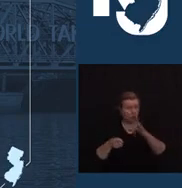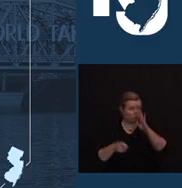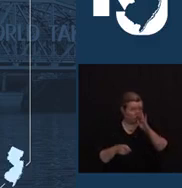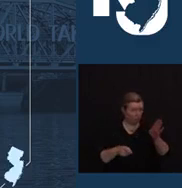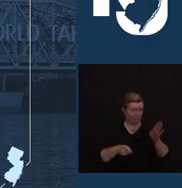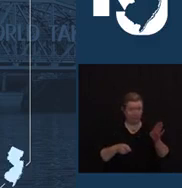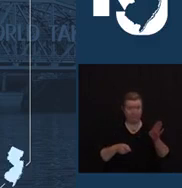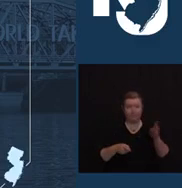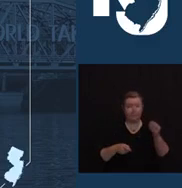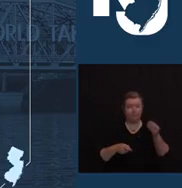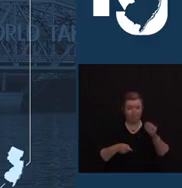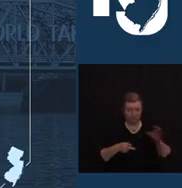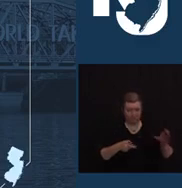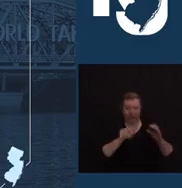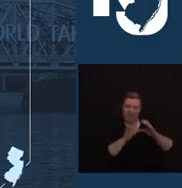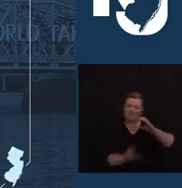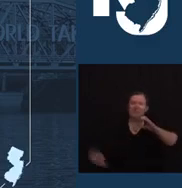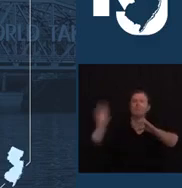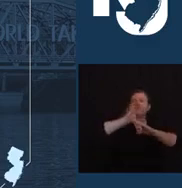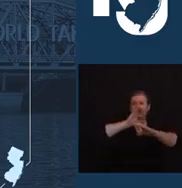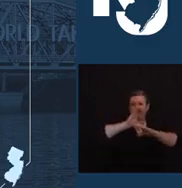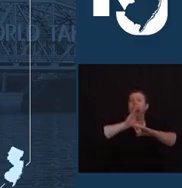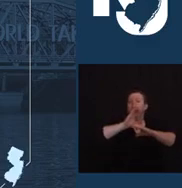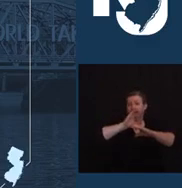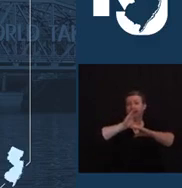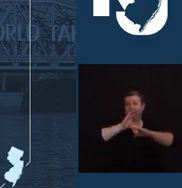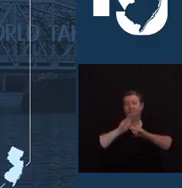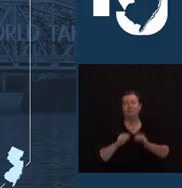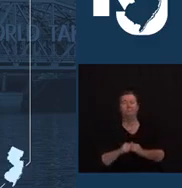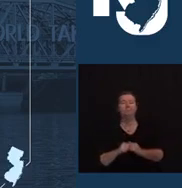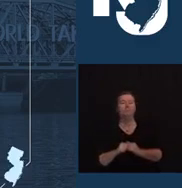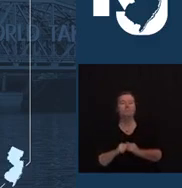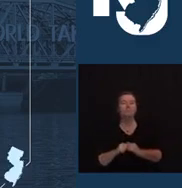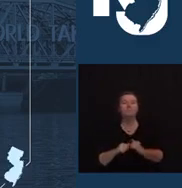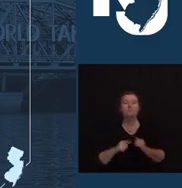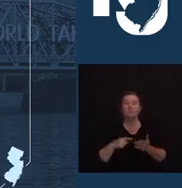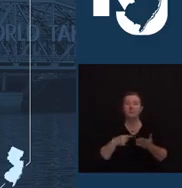that for some families, these vital needs can be had at virtually zero